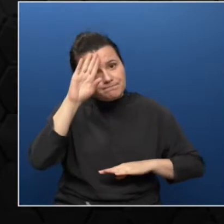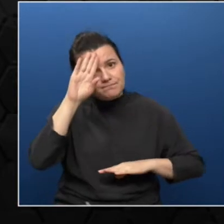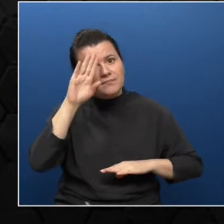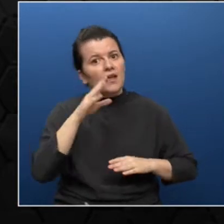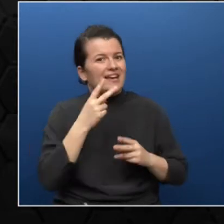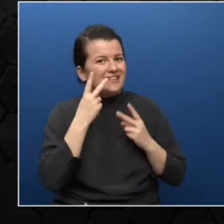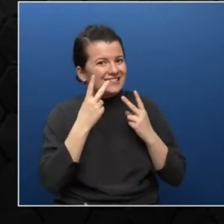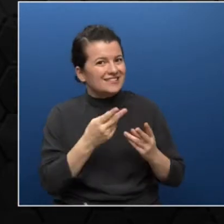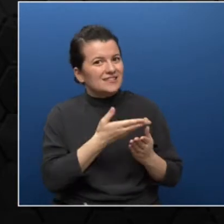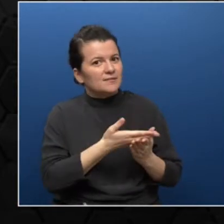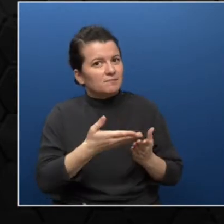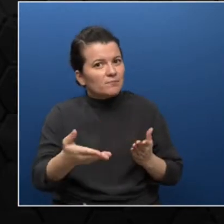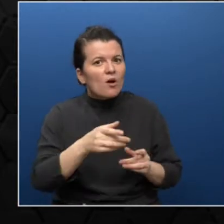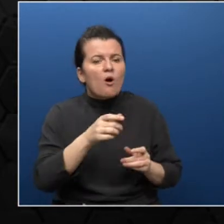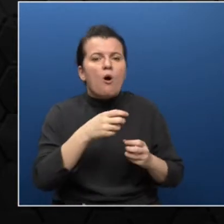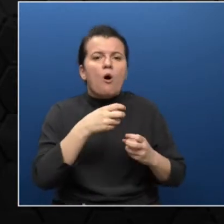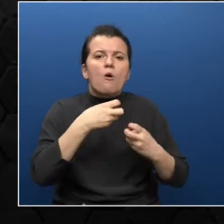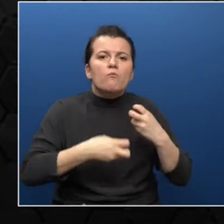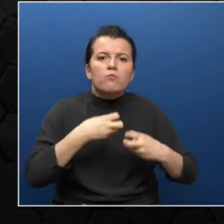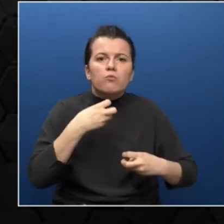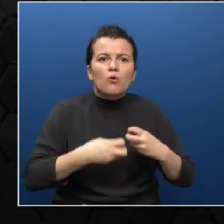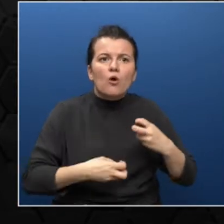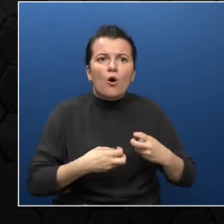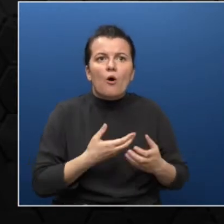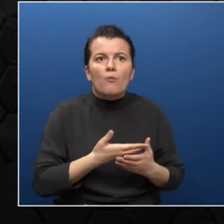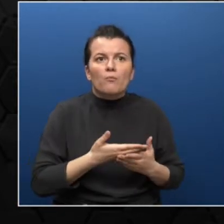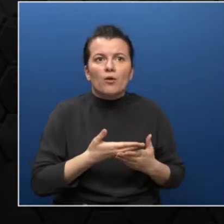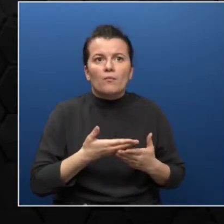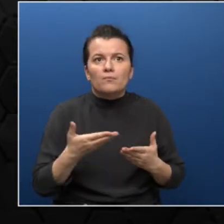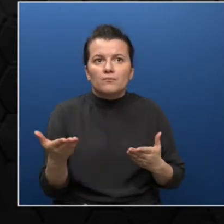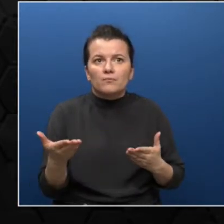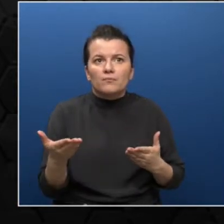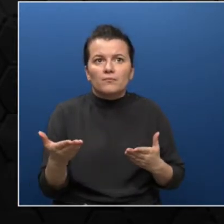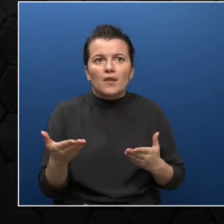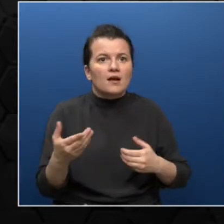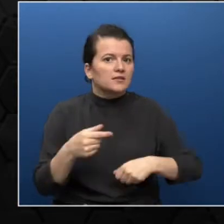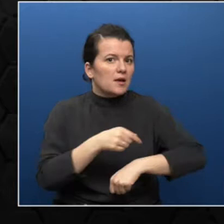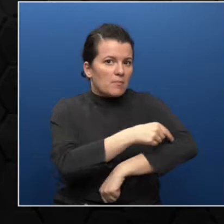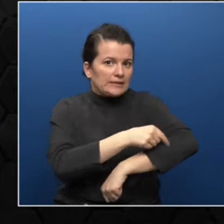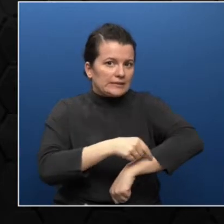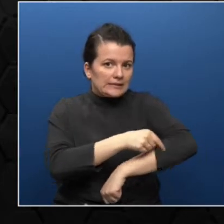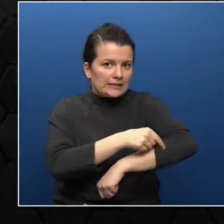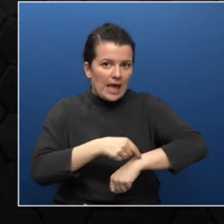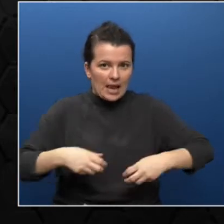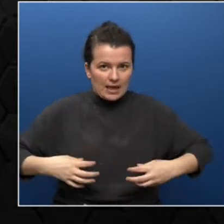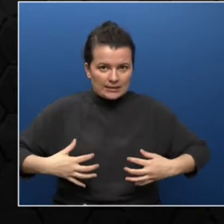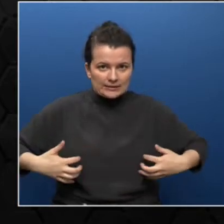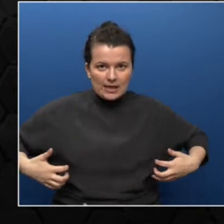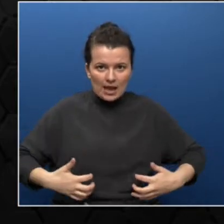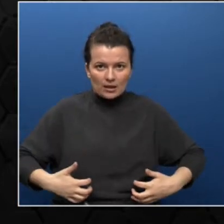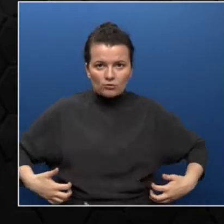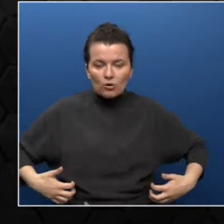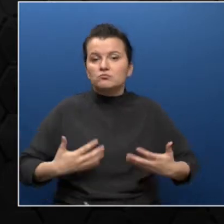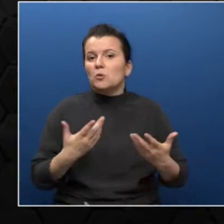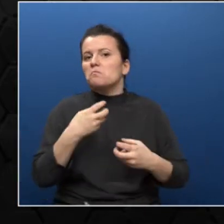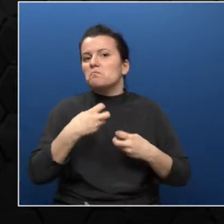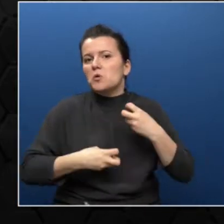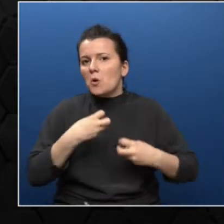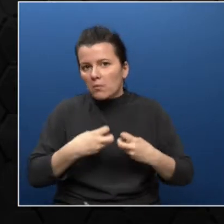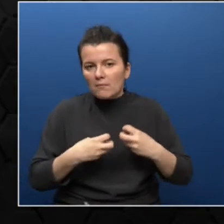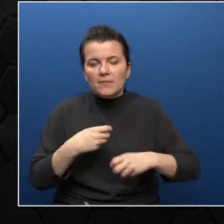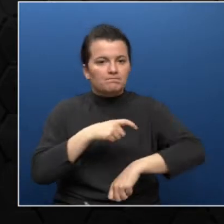or have like a condition of skeletal deformity, who